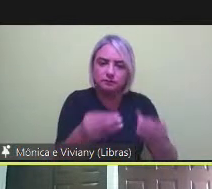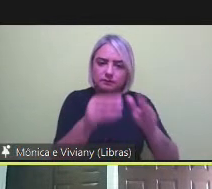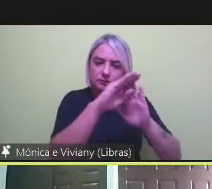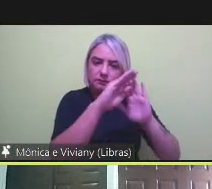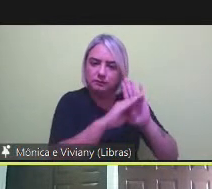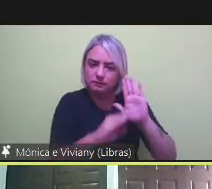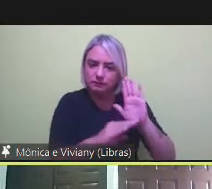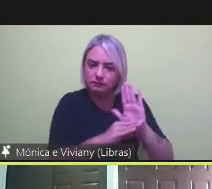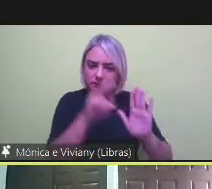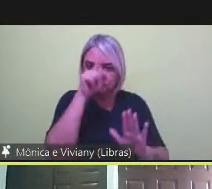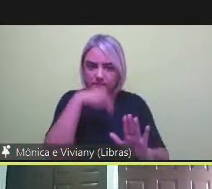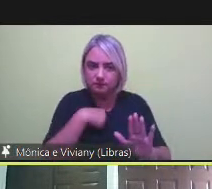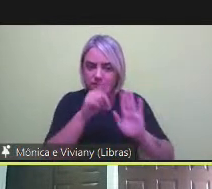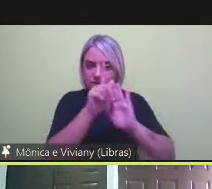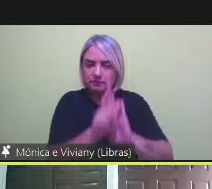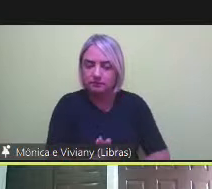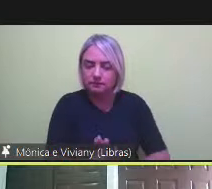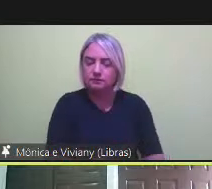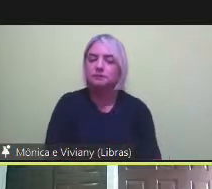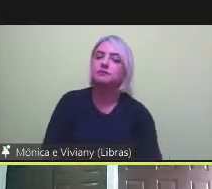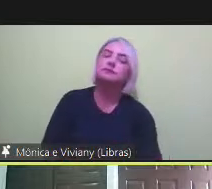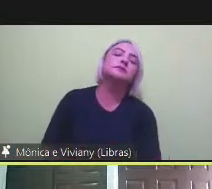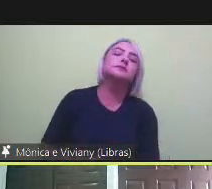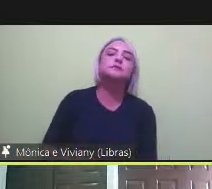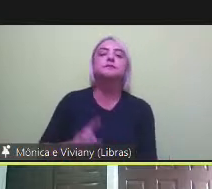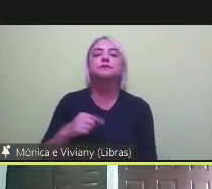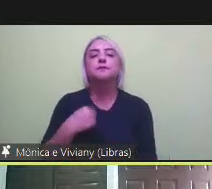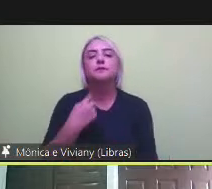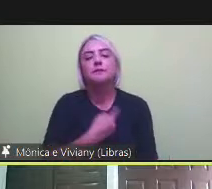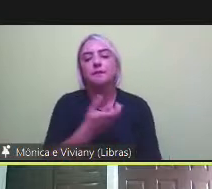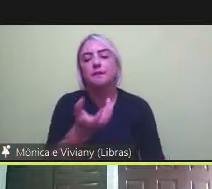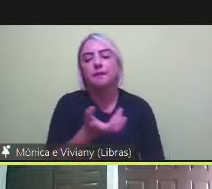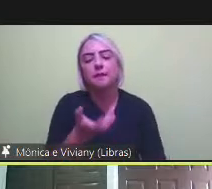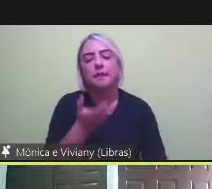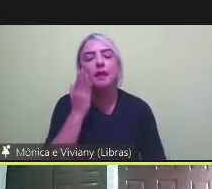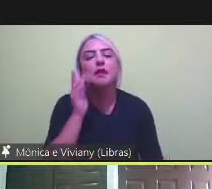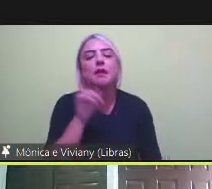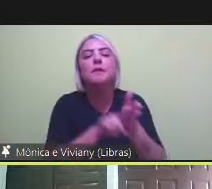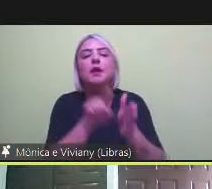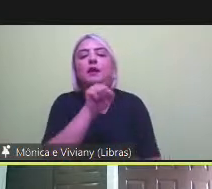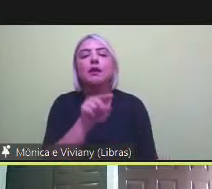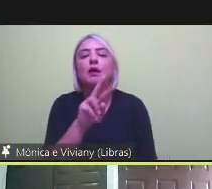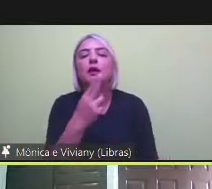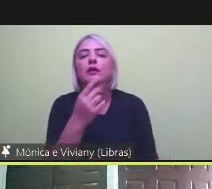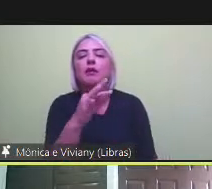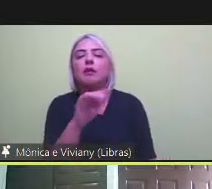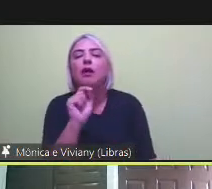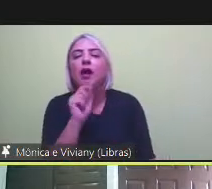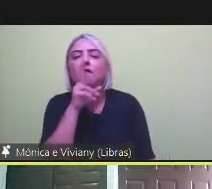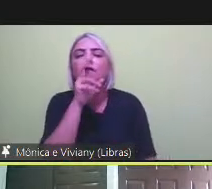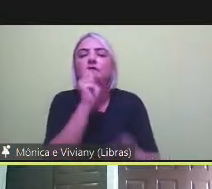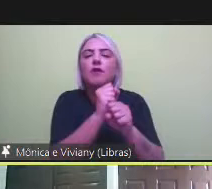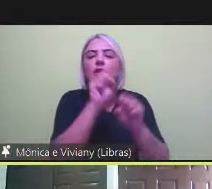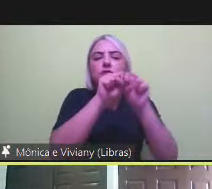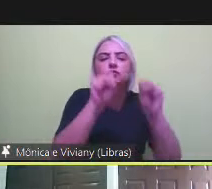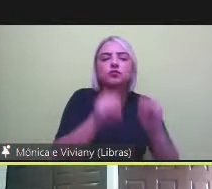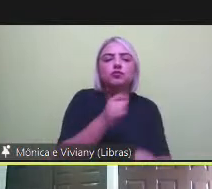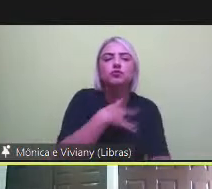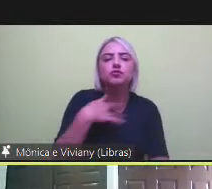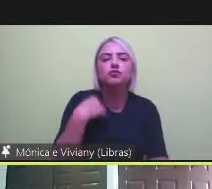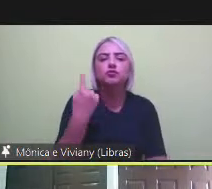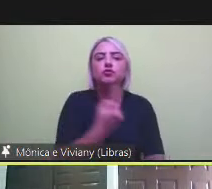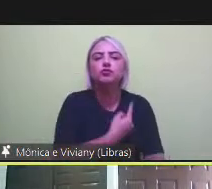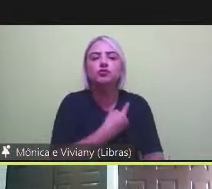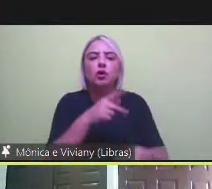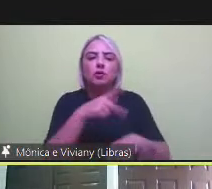So we want to ask the question, has HEARTS strengthened the health system in our country? And we can only answer by